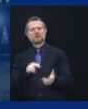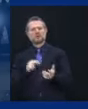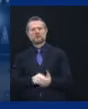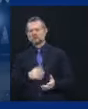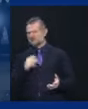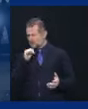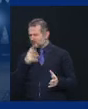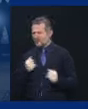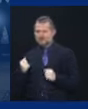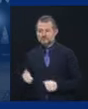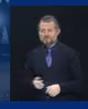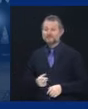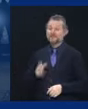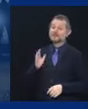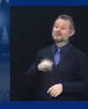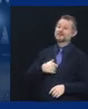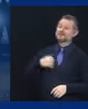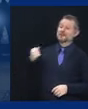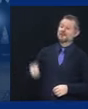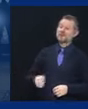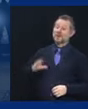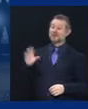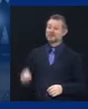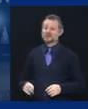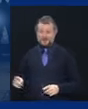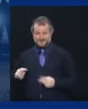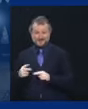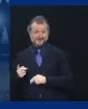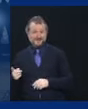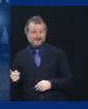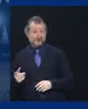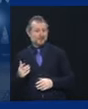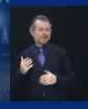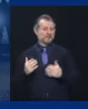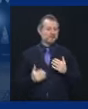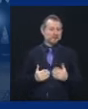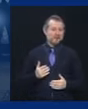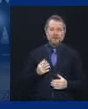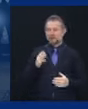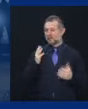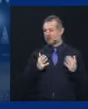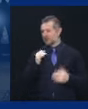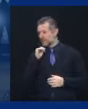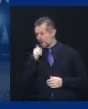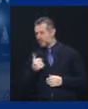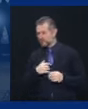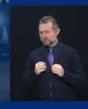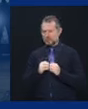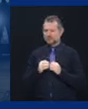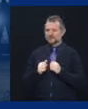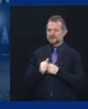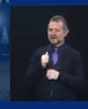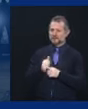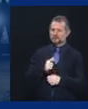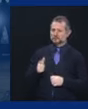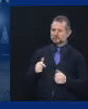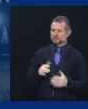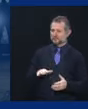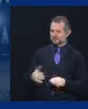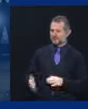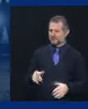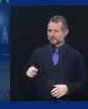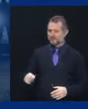strain that may or may not be more lethal. There's a Brazilian strain that may or may not be more